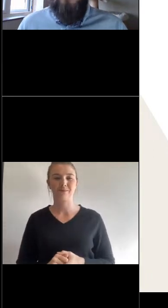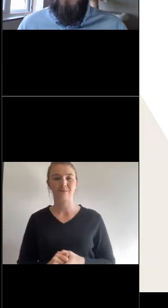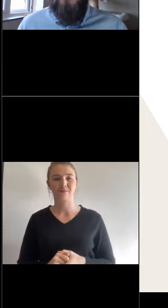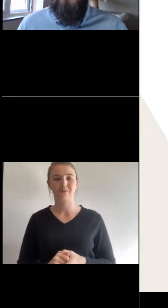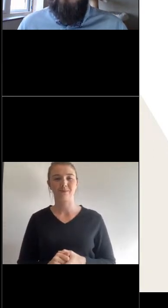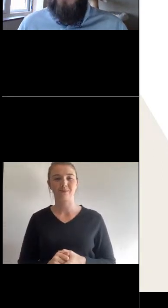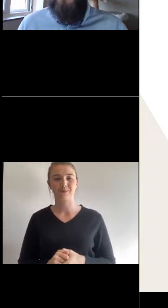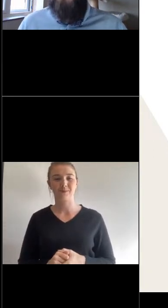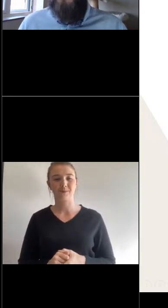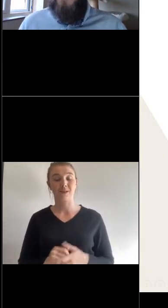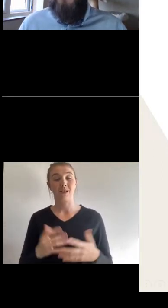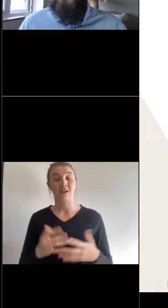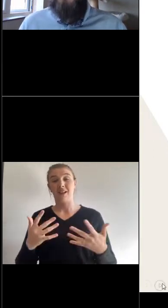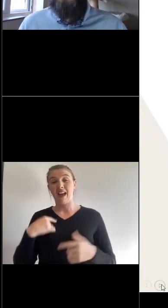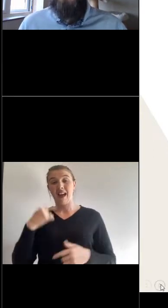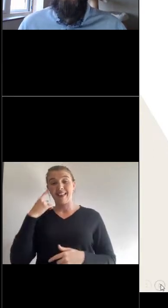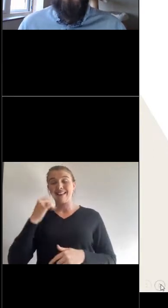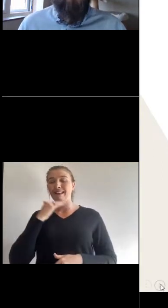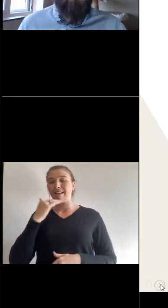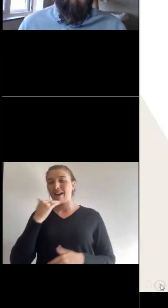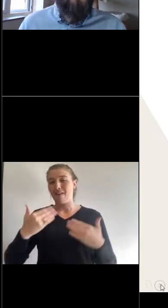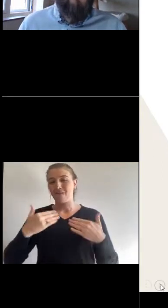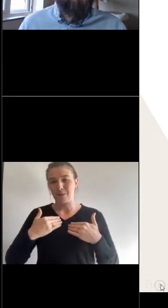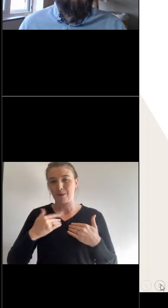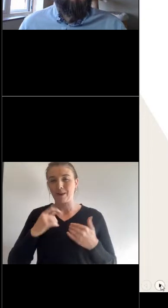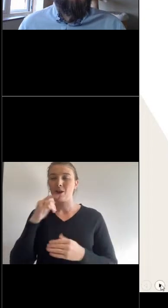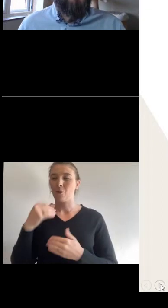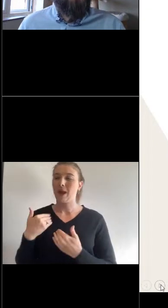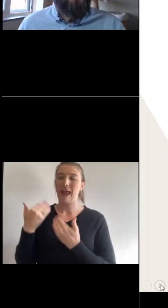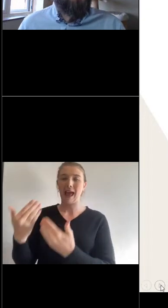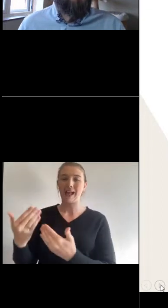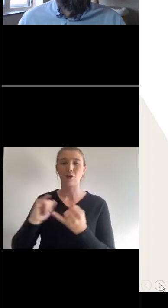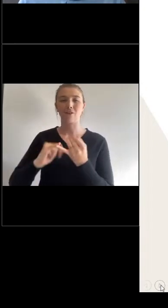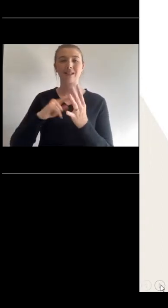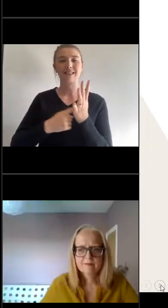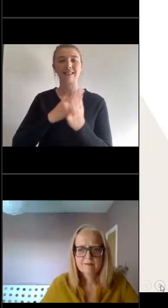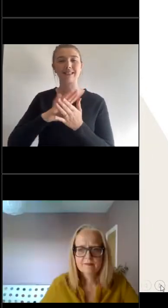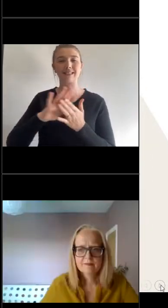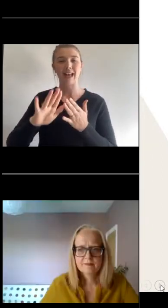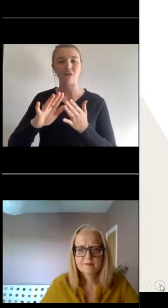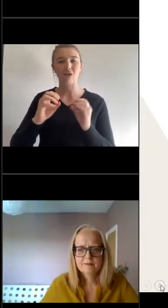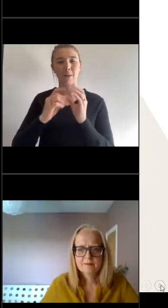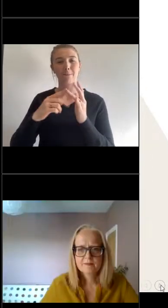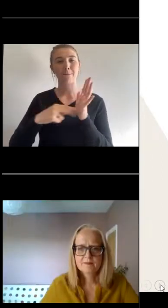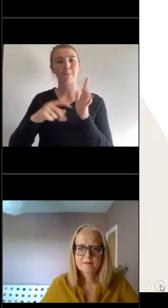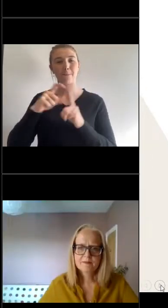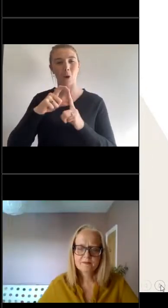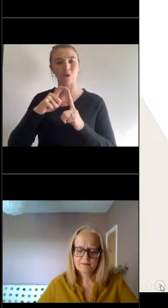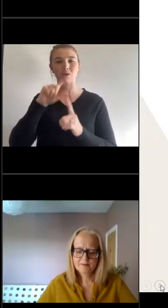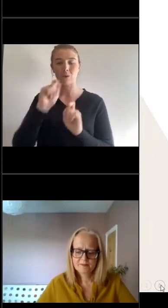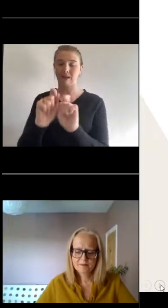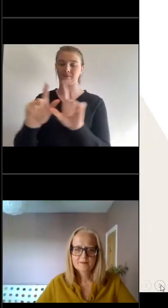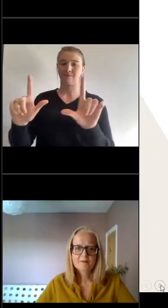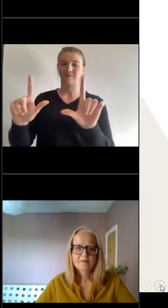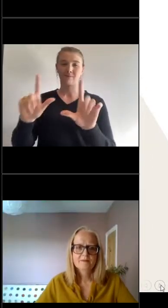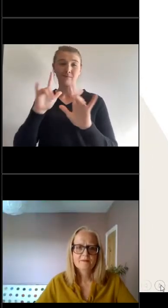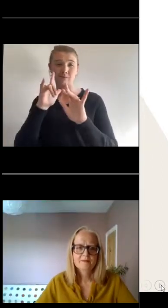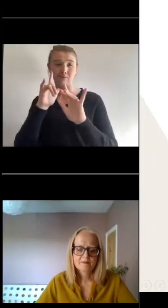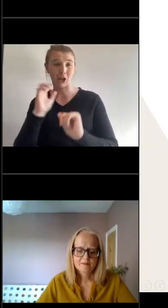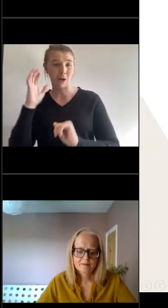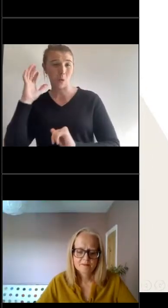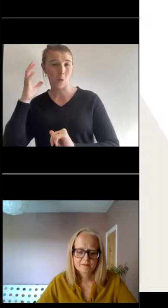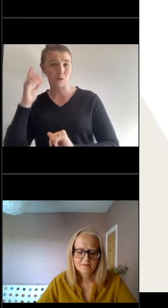that's quite enough from me. I will hand over to Sarah Bond now. So we'll get Sarah on screen and then we will check that we can hear her before we